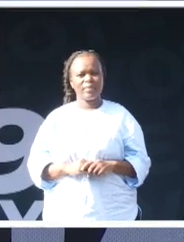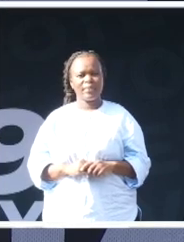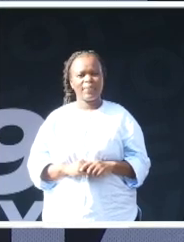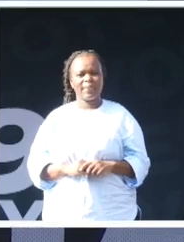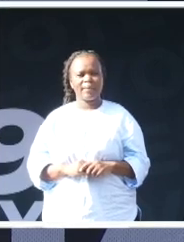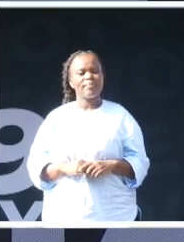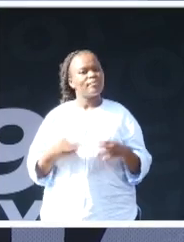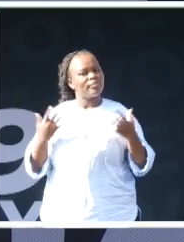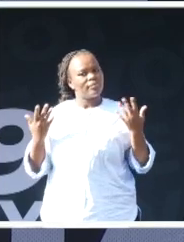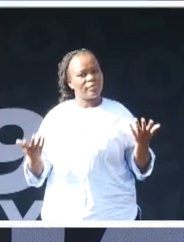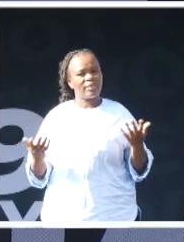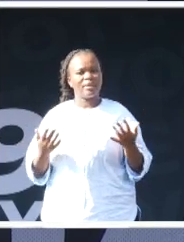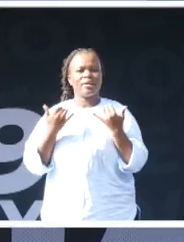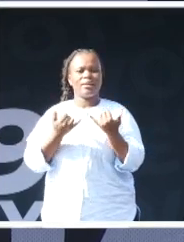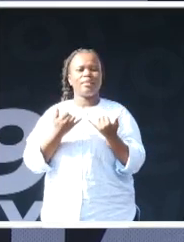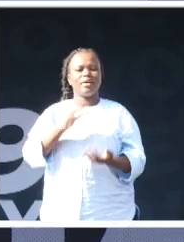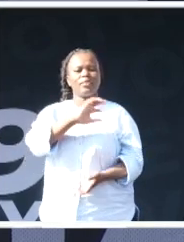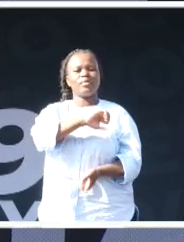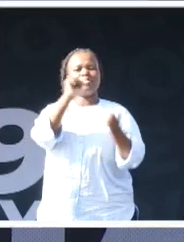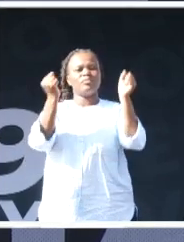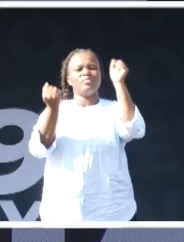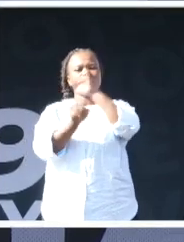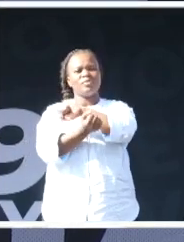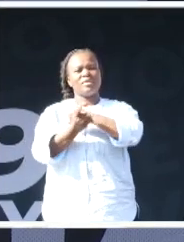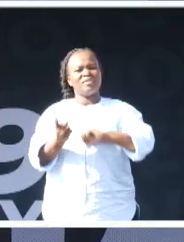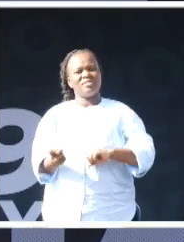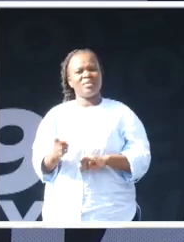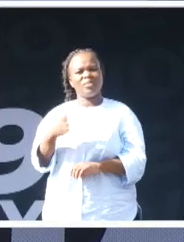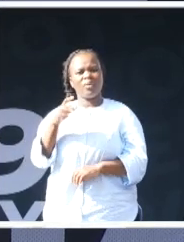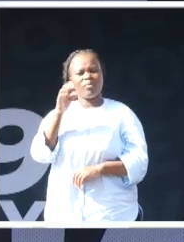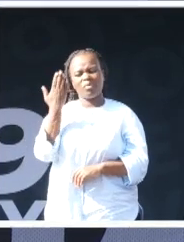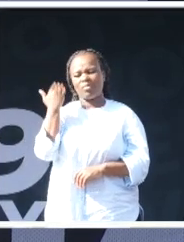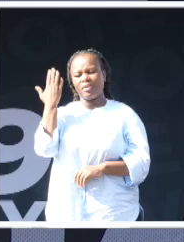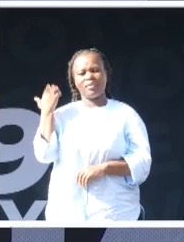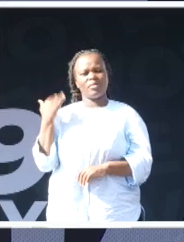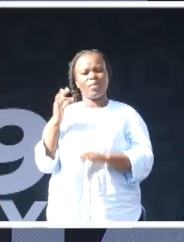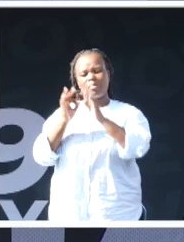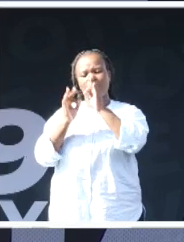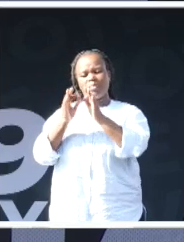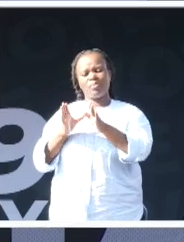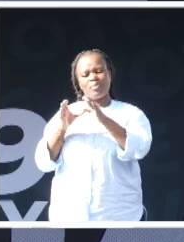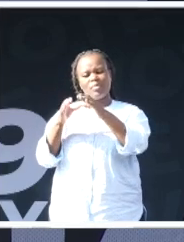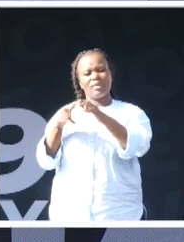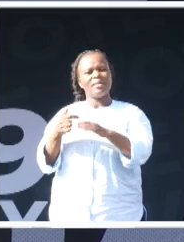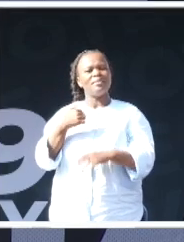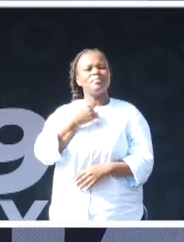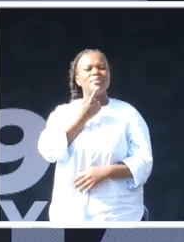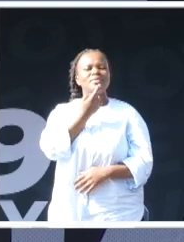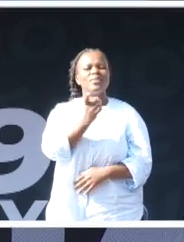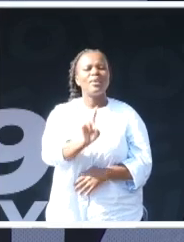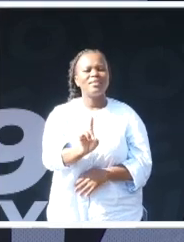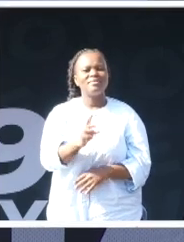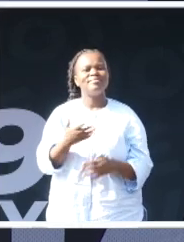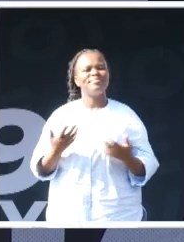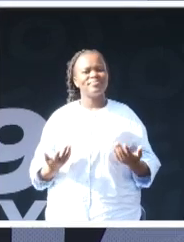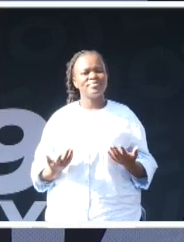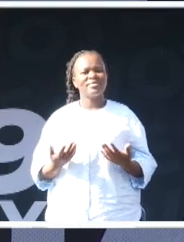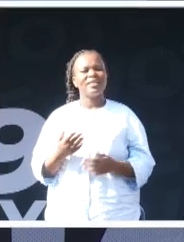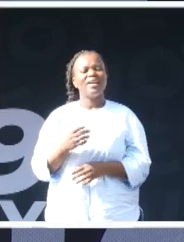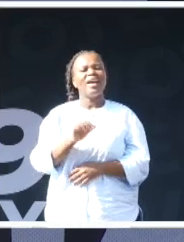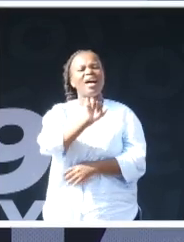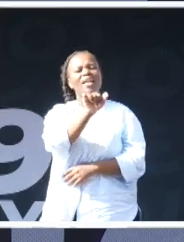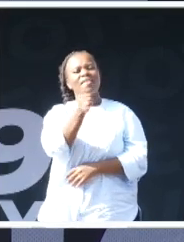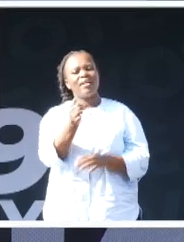So let me just close on these old parties by saying this. There are these other